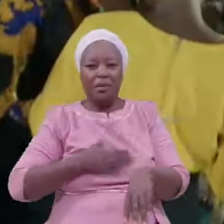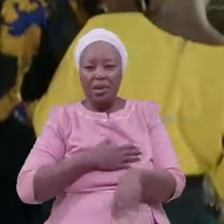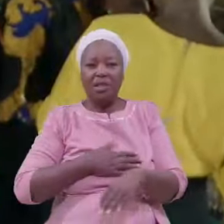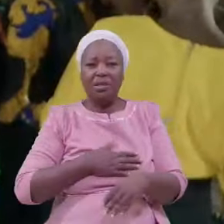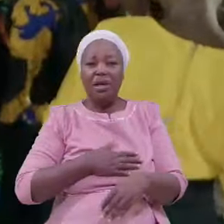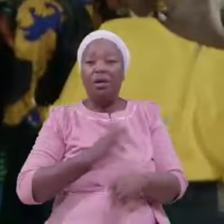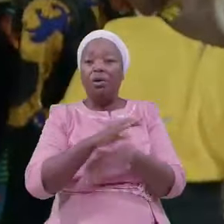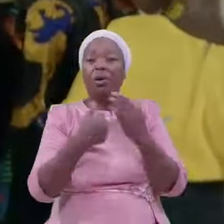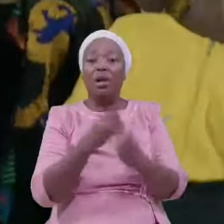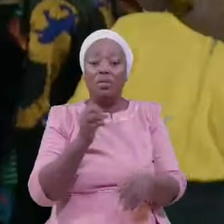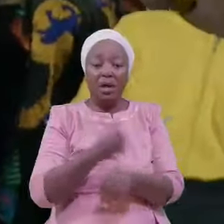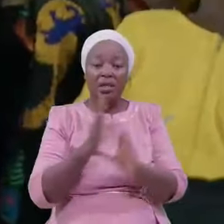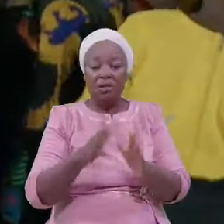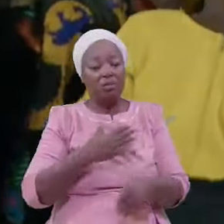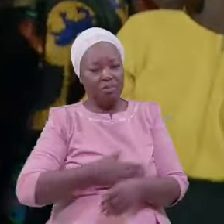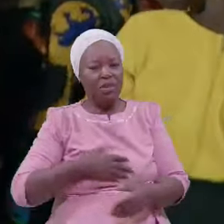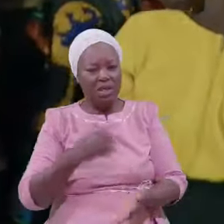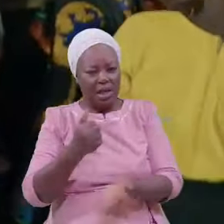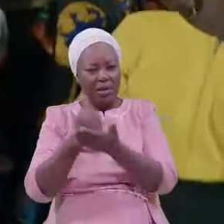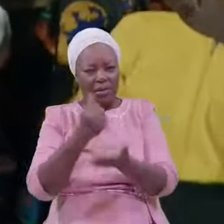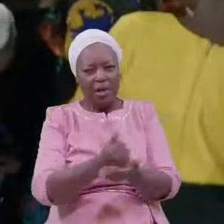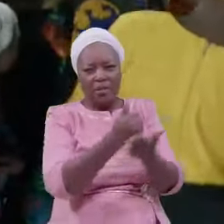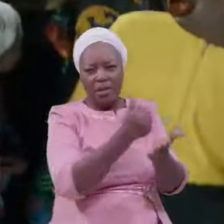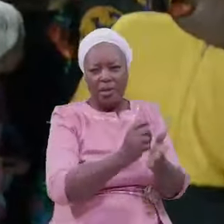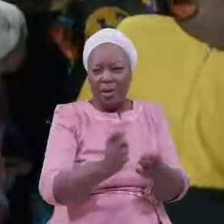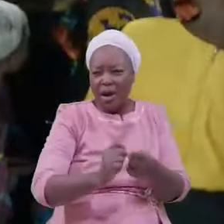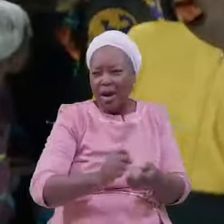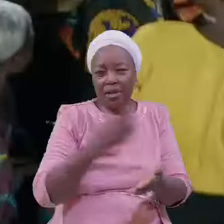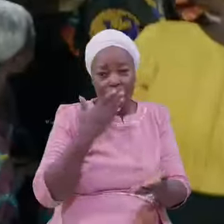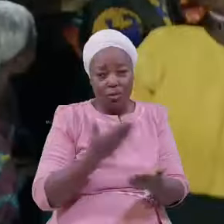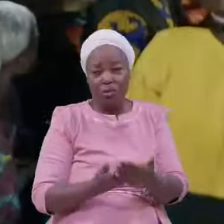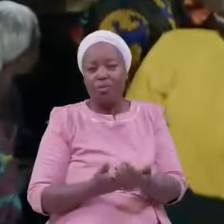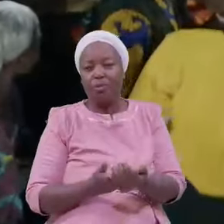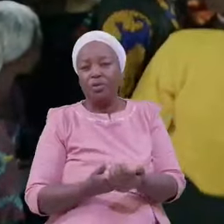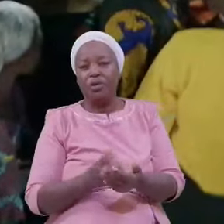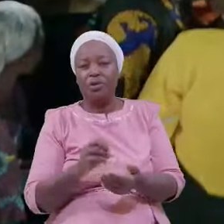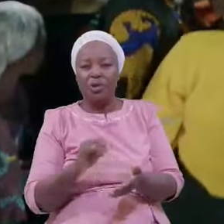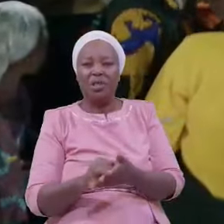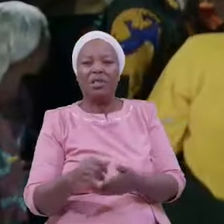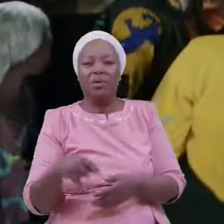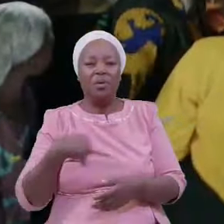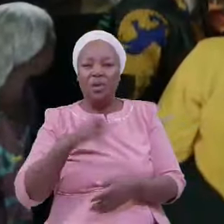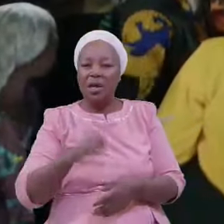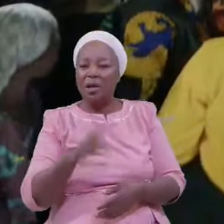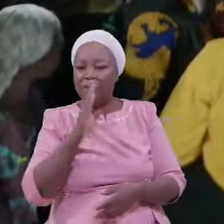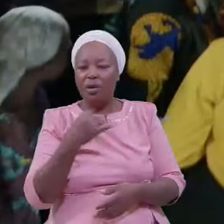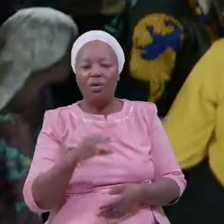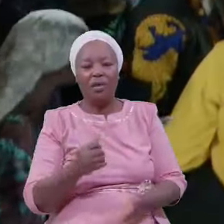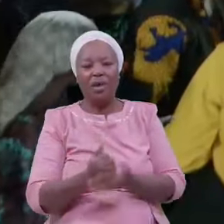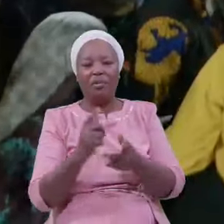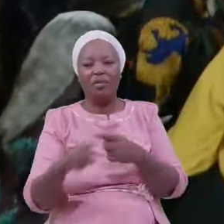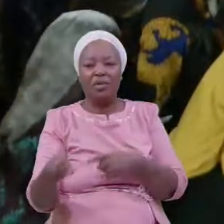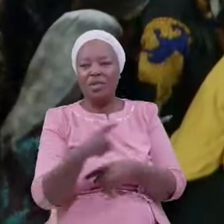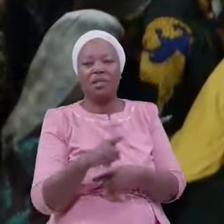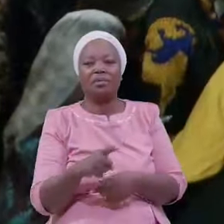all the slips properly, and get everything done. While we are doing that on the field here, or you are doing